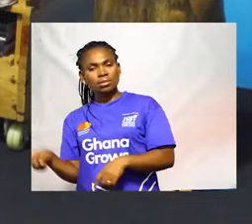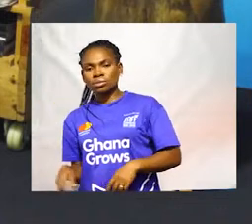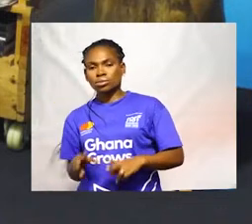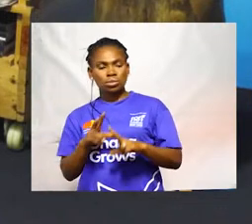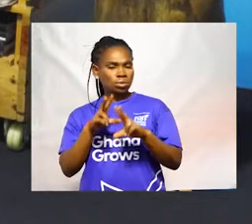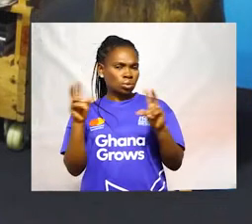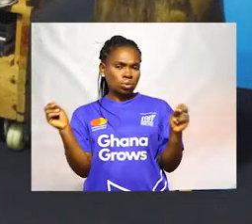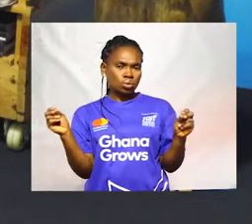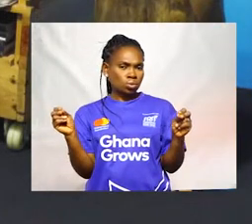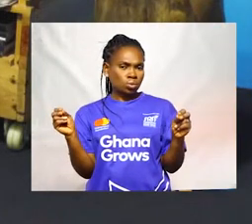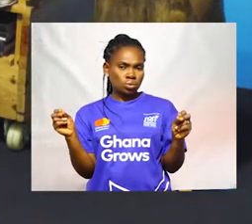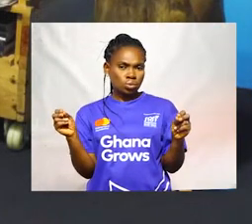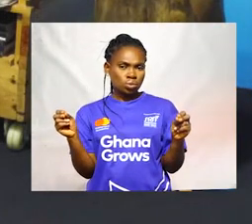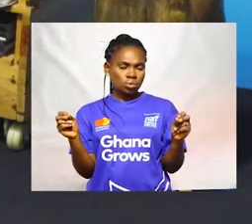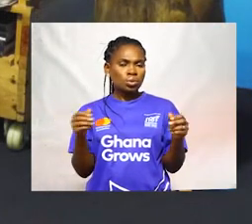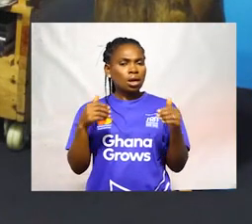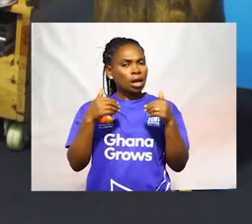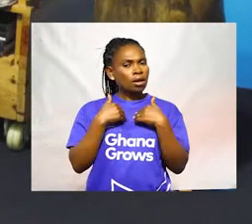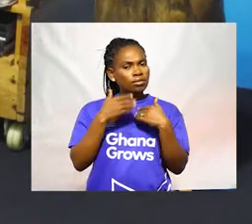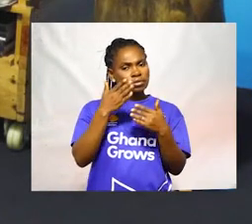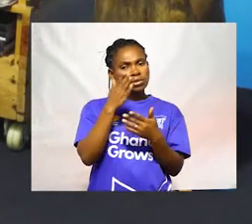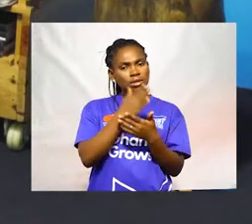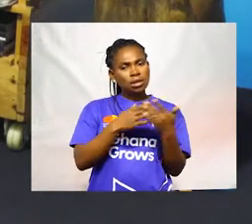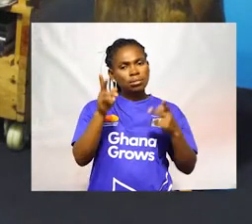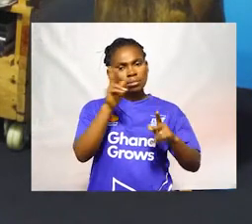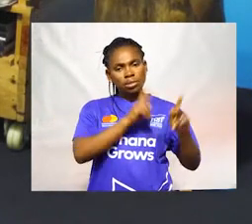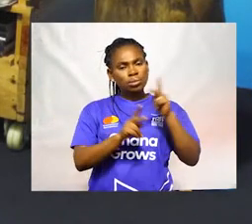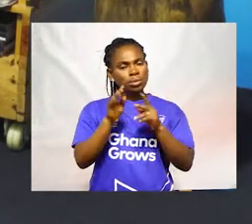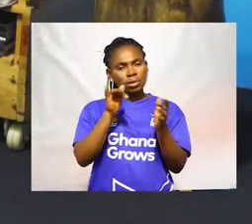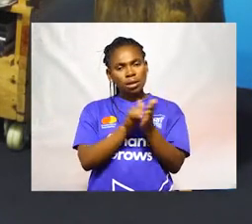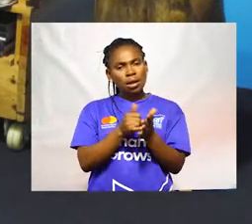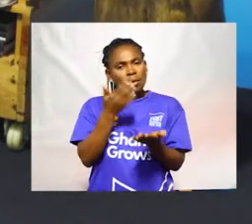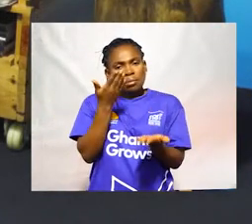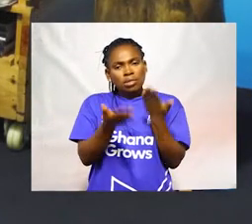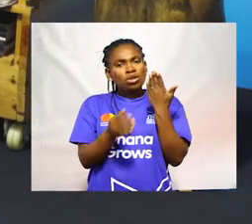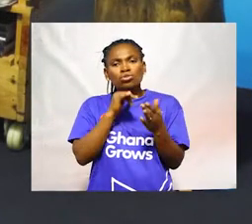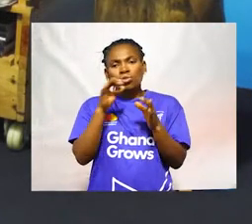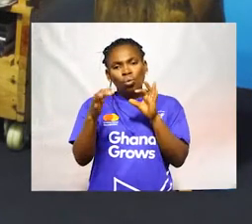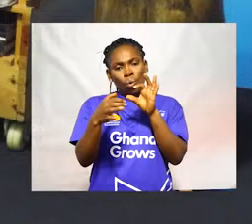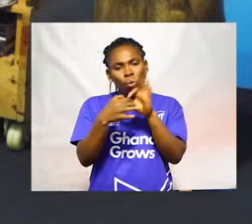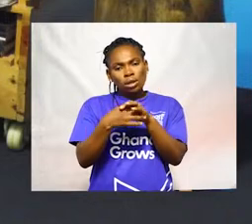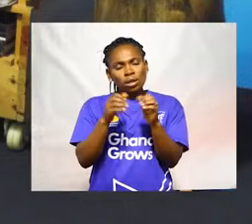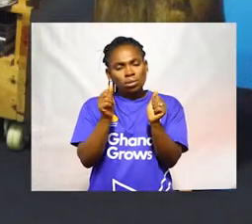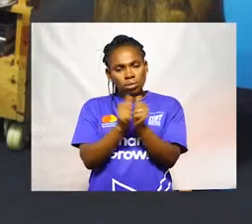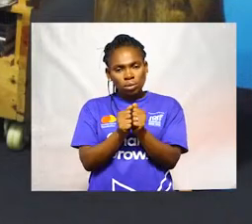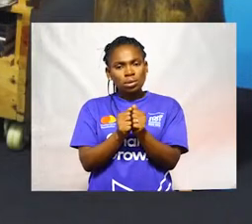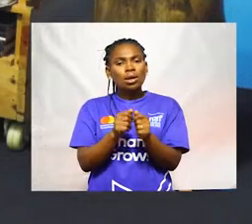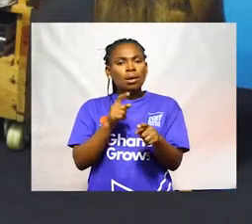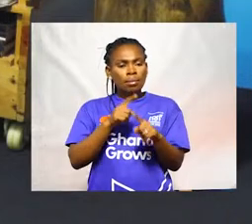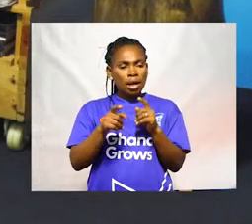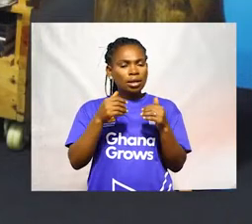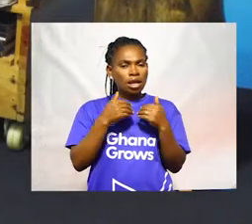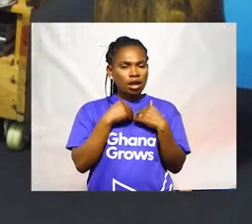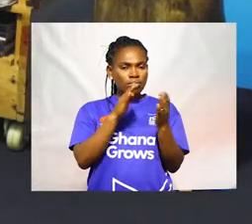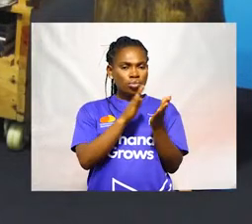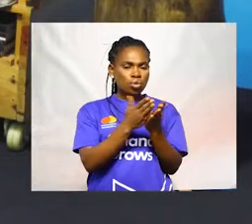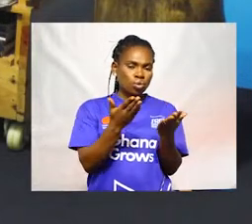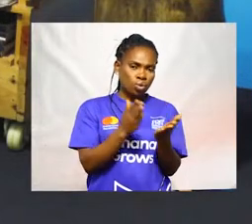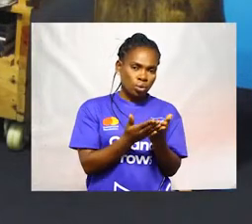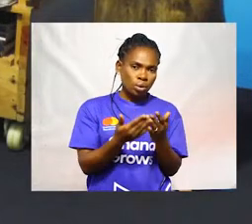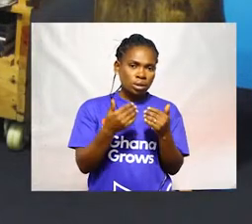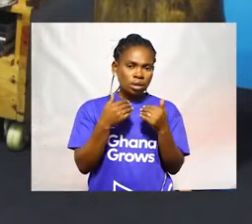Wenger. No. There are some people that you may not connect to, but they've written books. They have messages. They